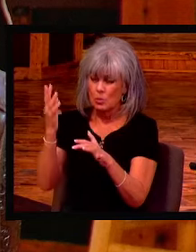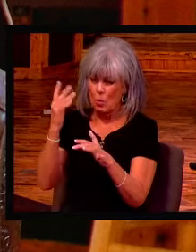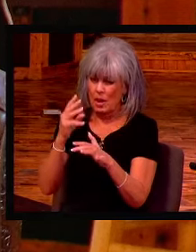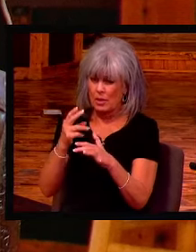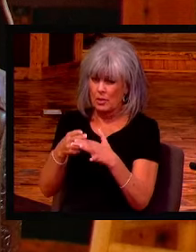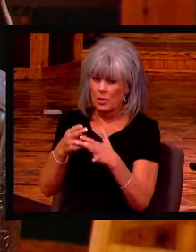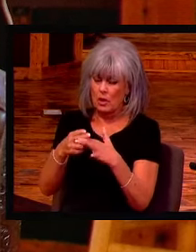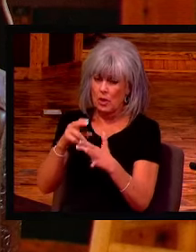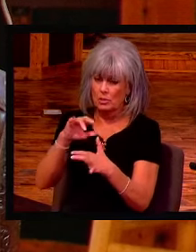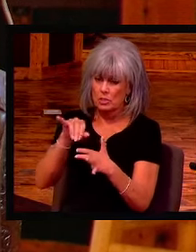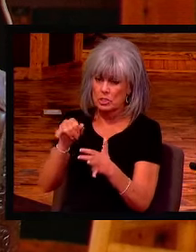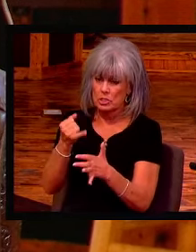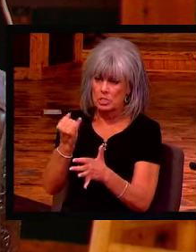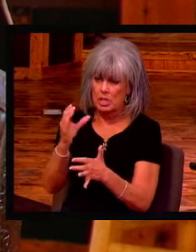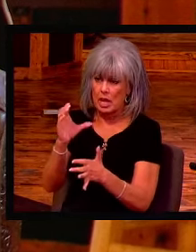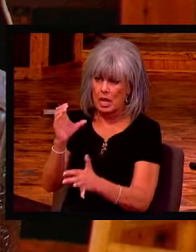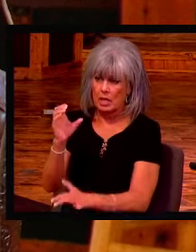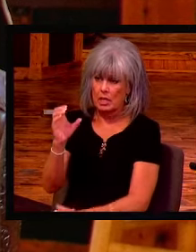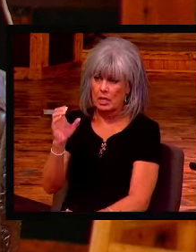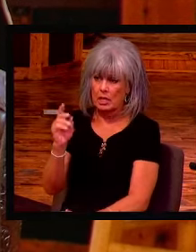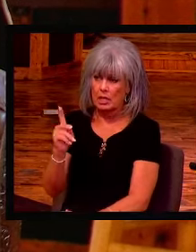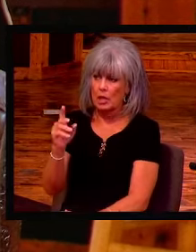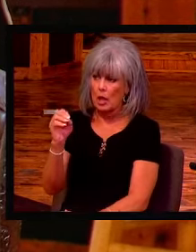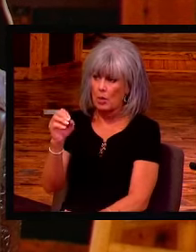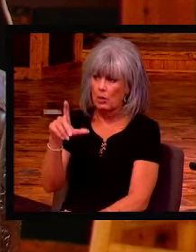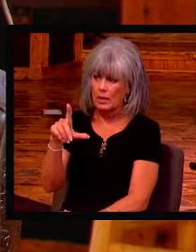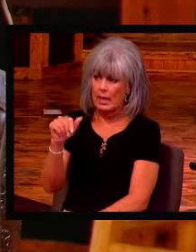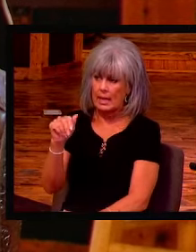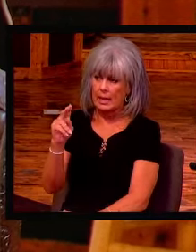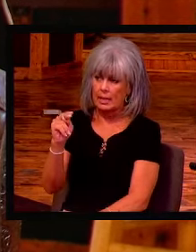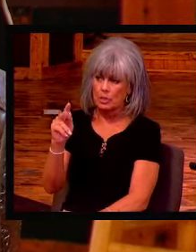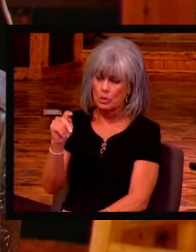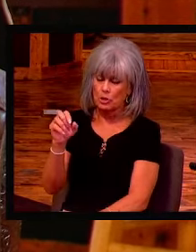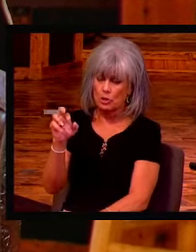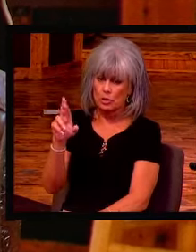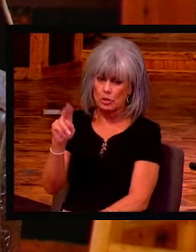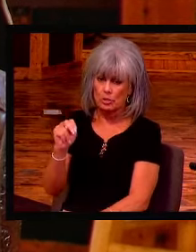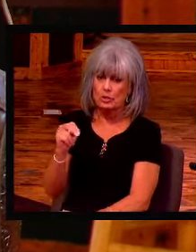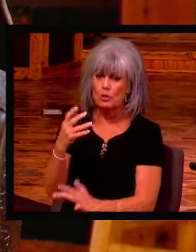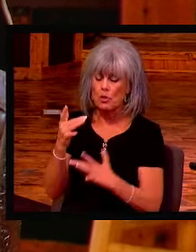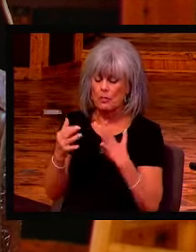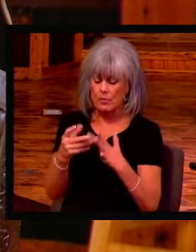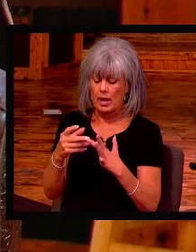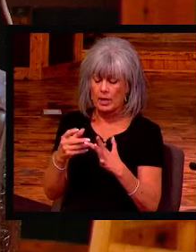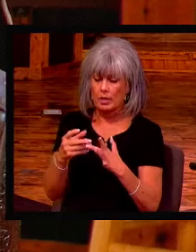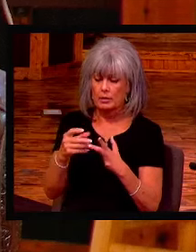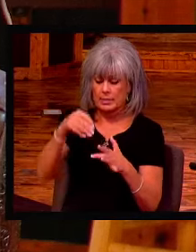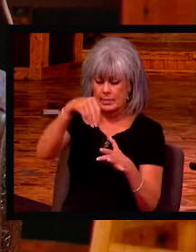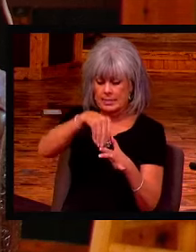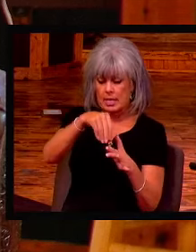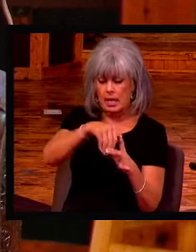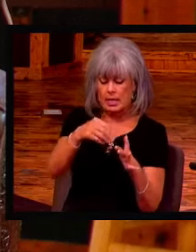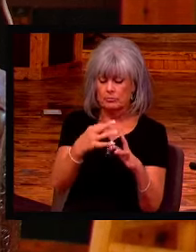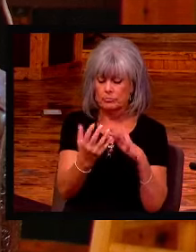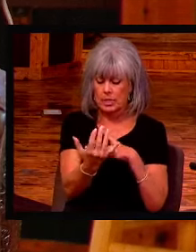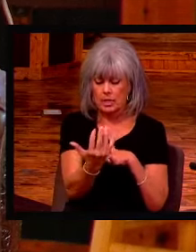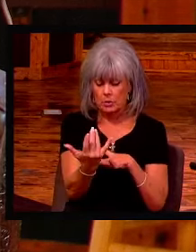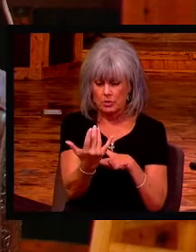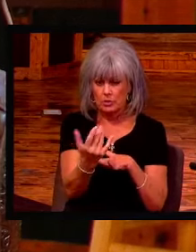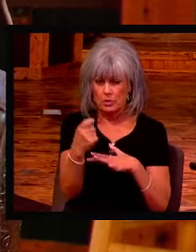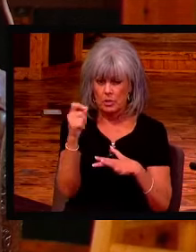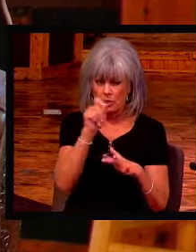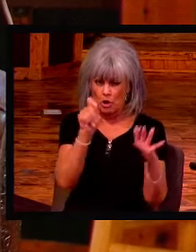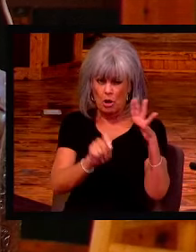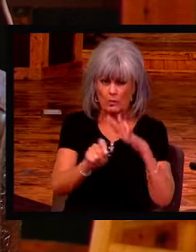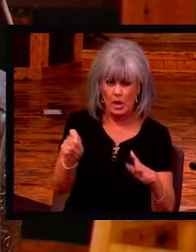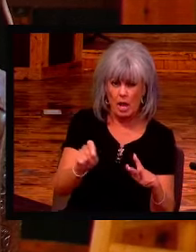of that. So the fire inside of a pumpkin that's been carved out is from the